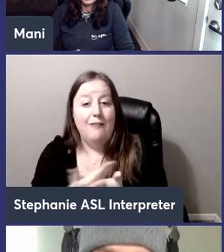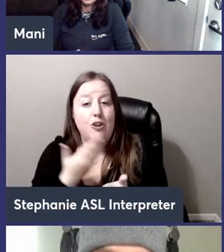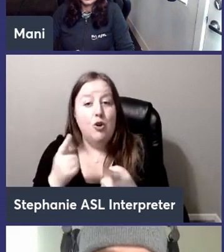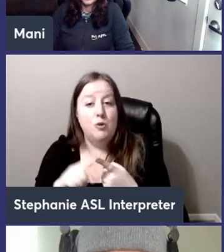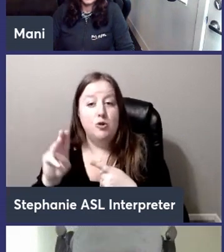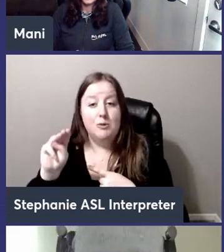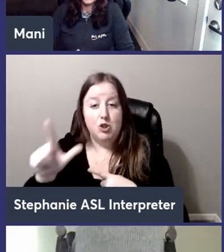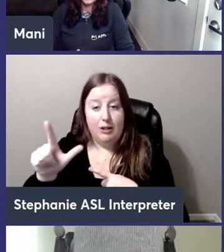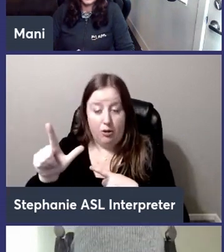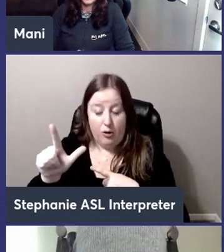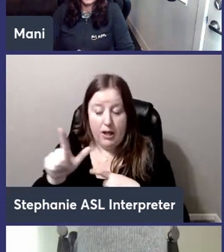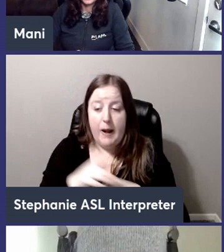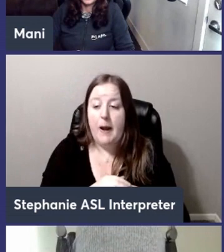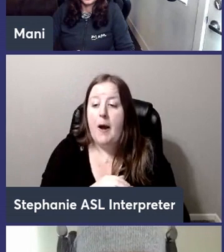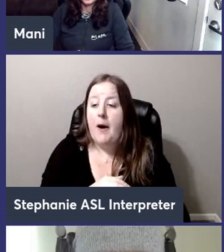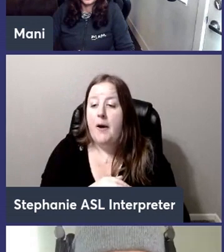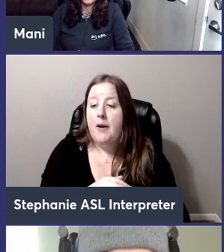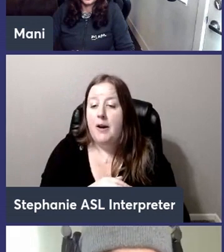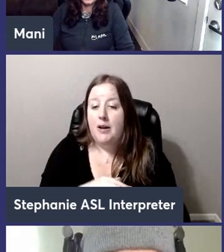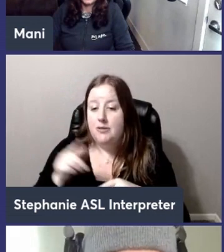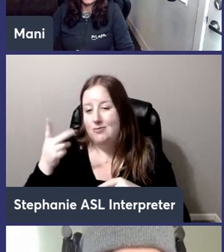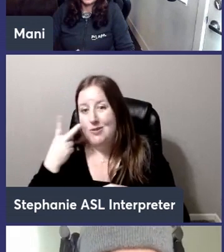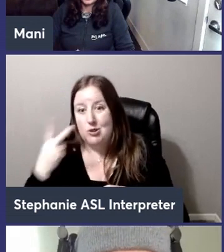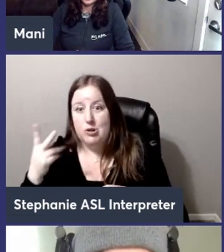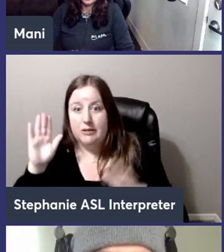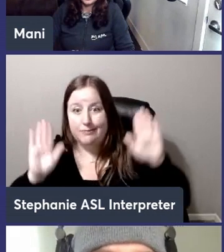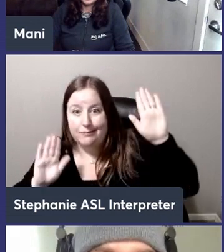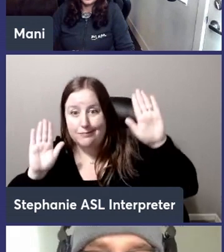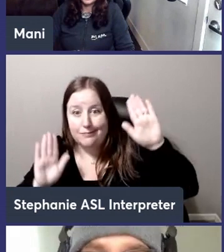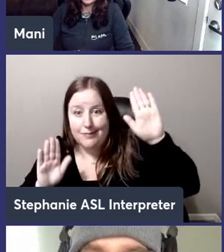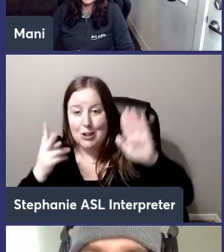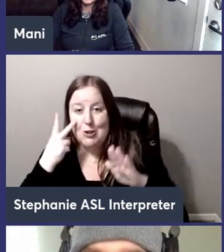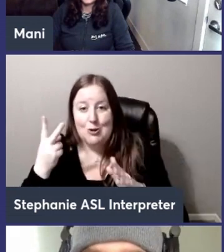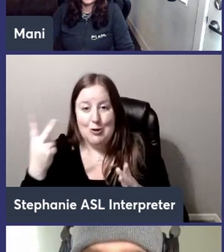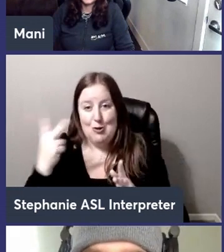learning, like these two that you are now currently talking to,